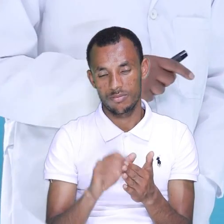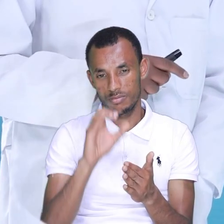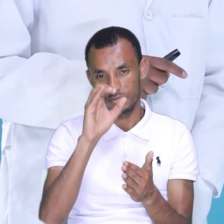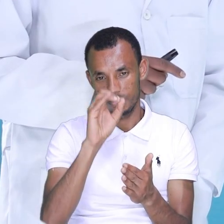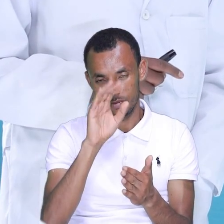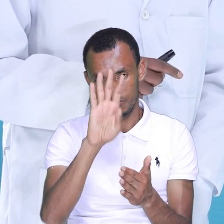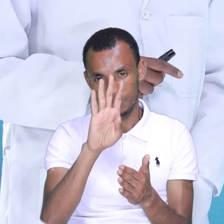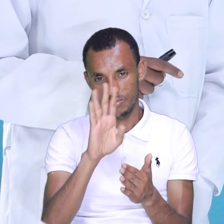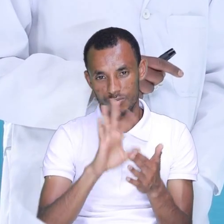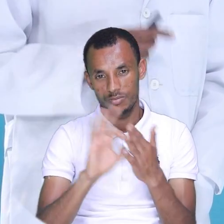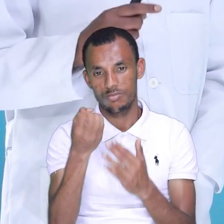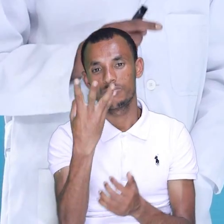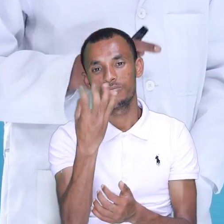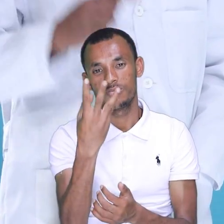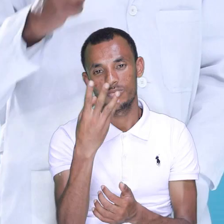04,